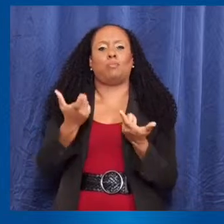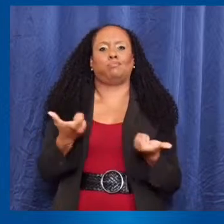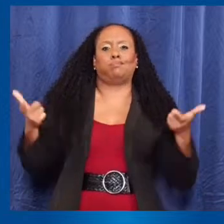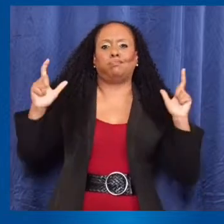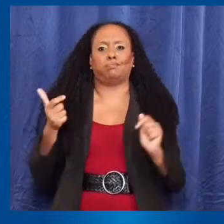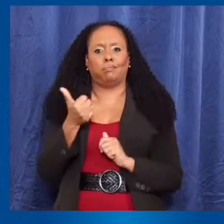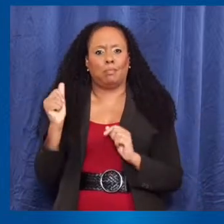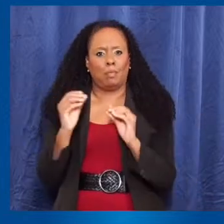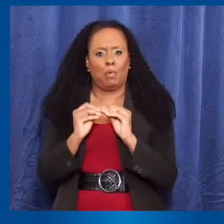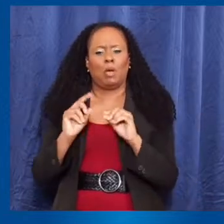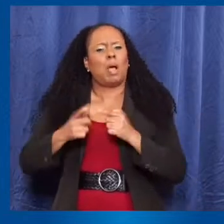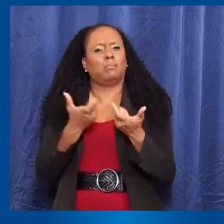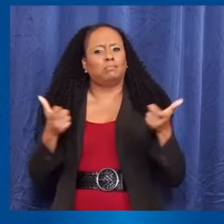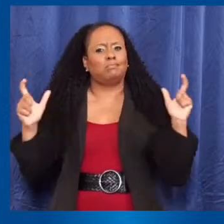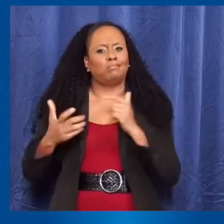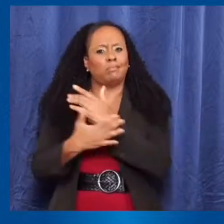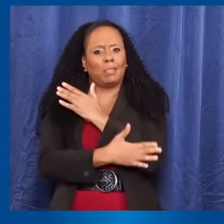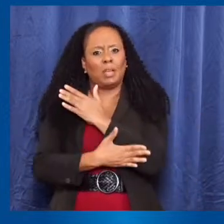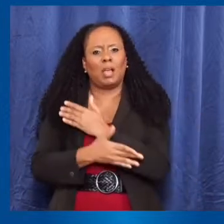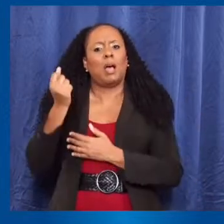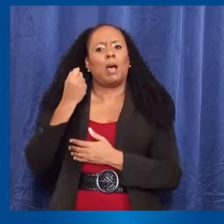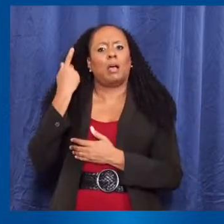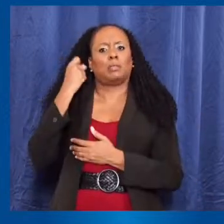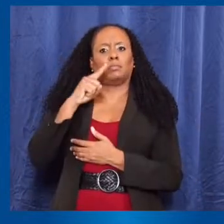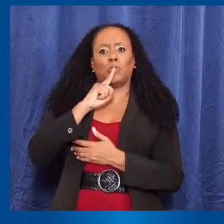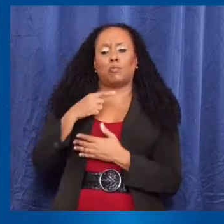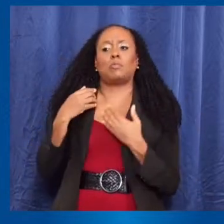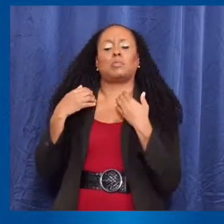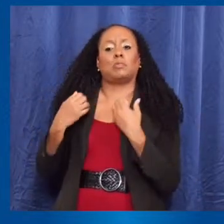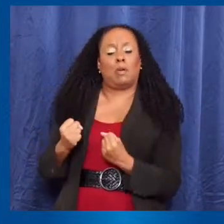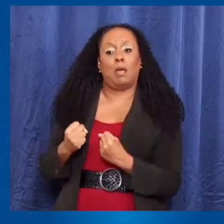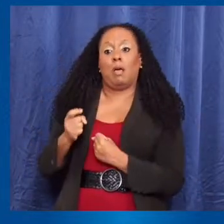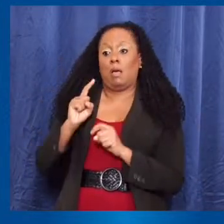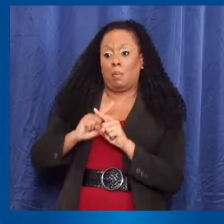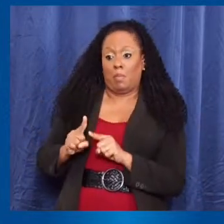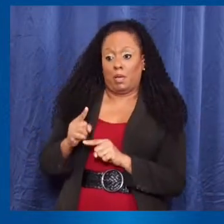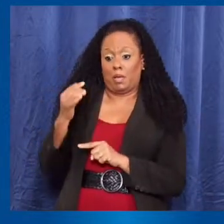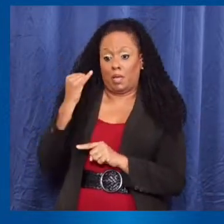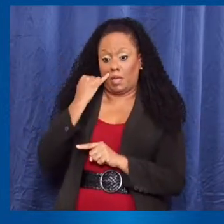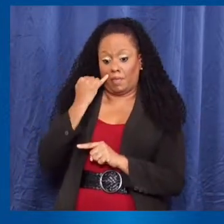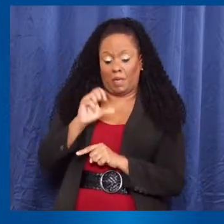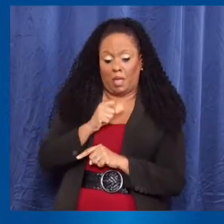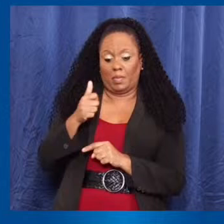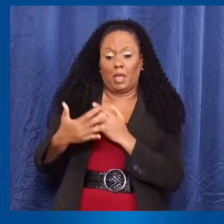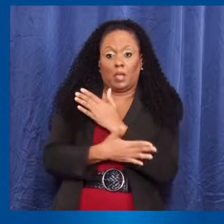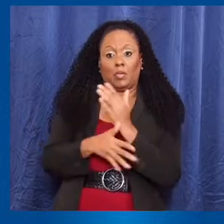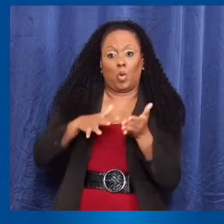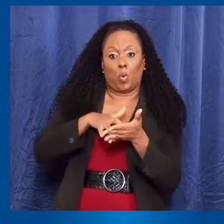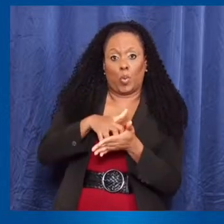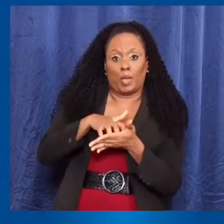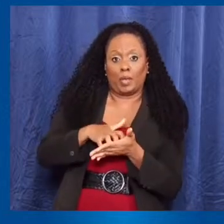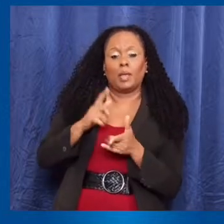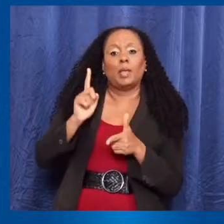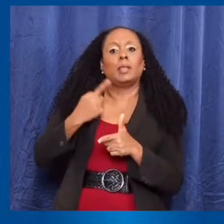countries recognize that they are as strong as the weakest among us. This is a premise that we've always known, and in our part